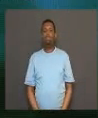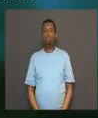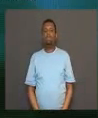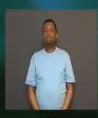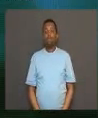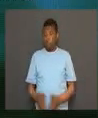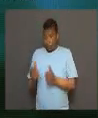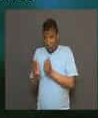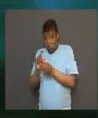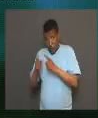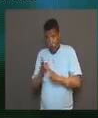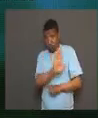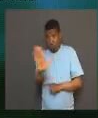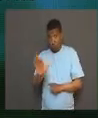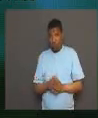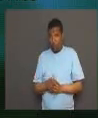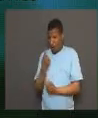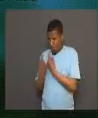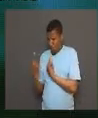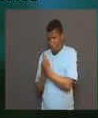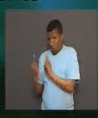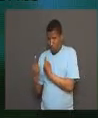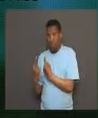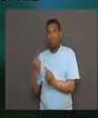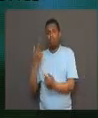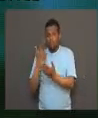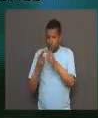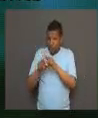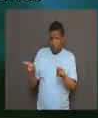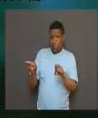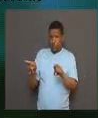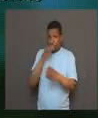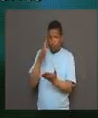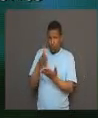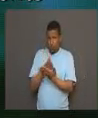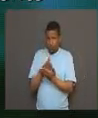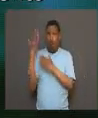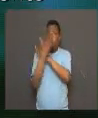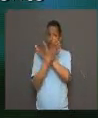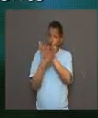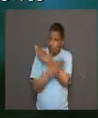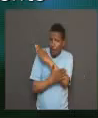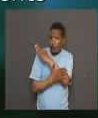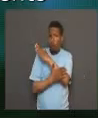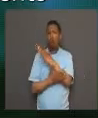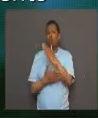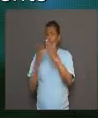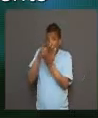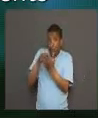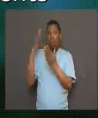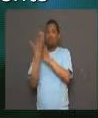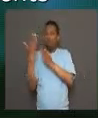With your partner, discuss the differences between urban settlements and